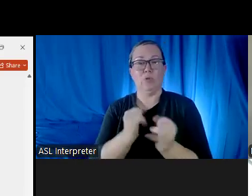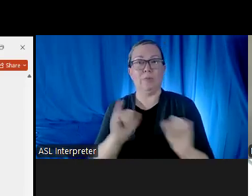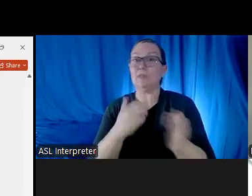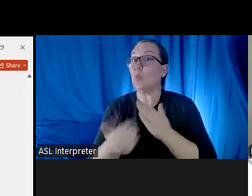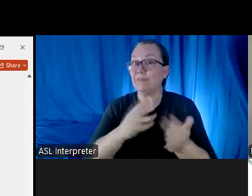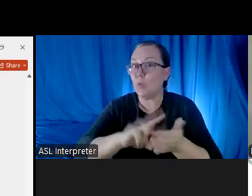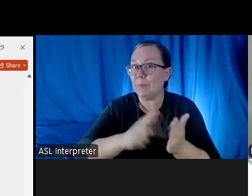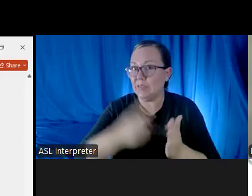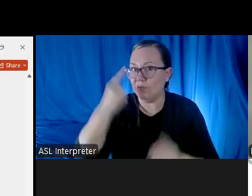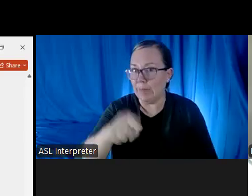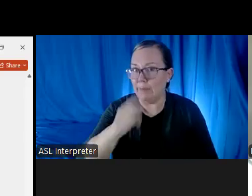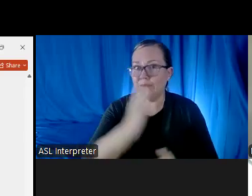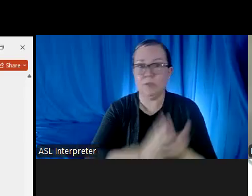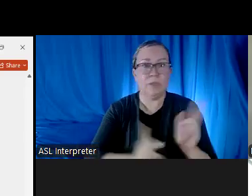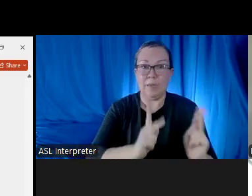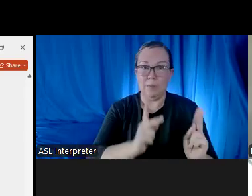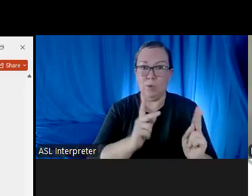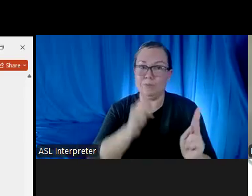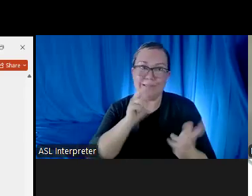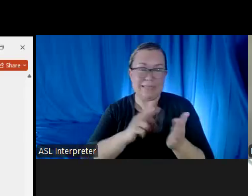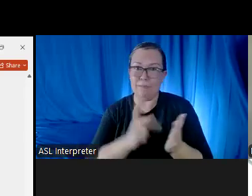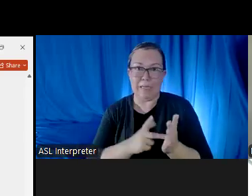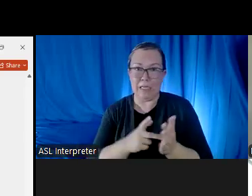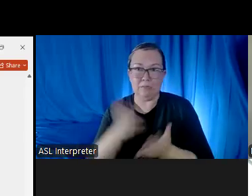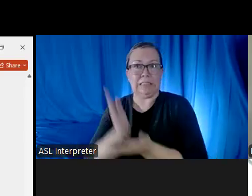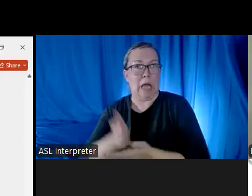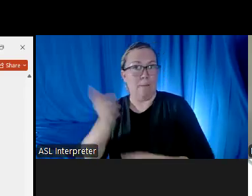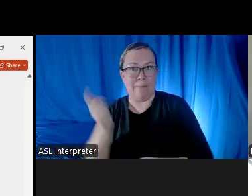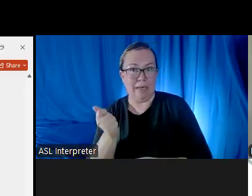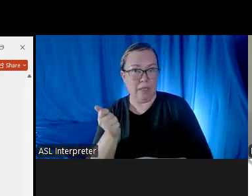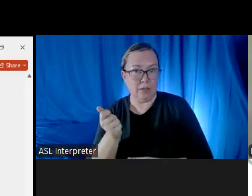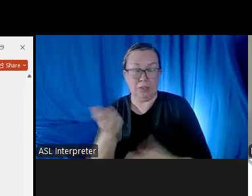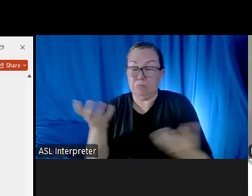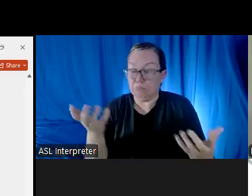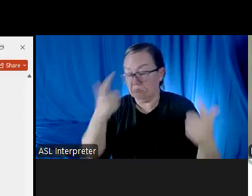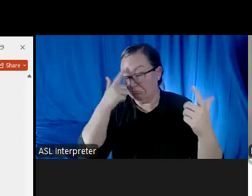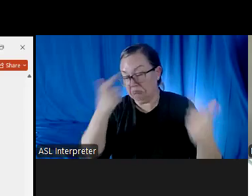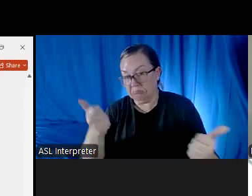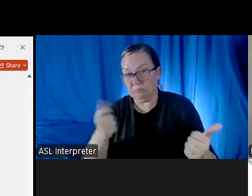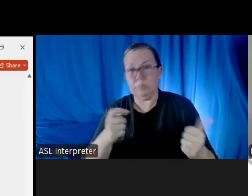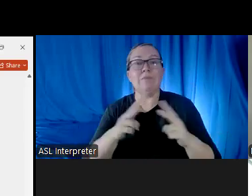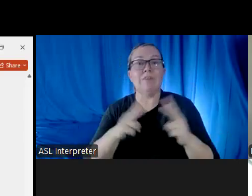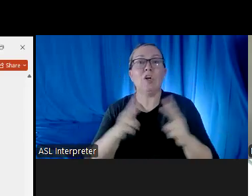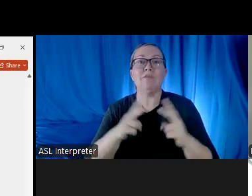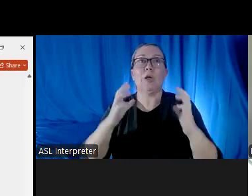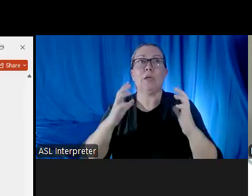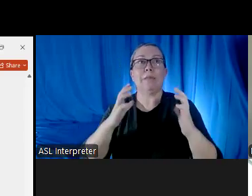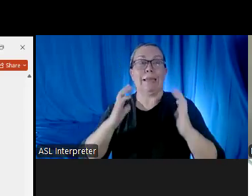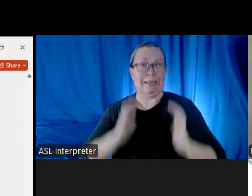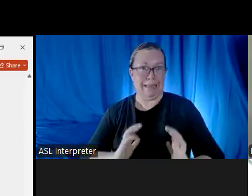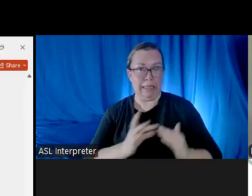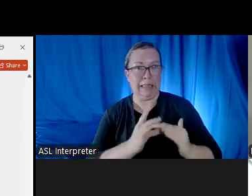them. So for some people, that's not going to be working themselves off of their benefits, whatever is a very client or beneficiary